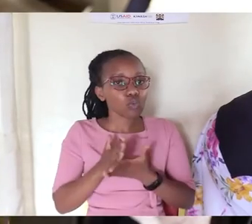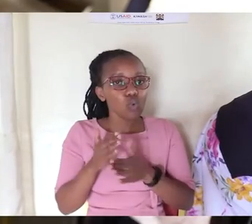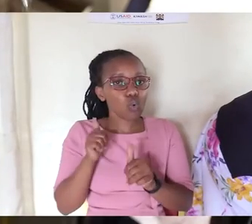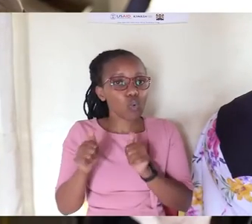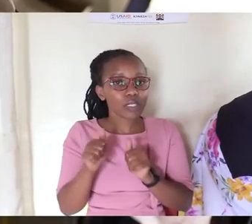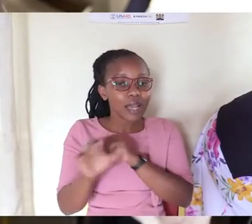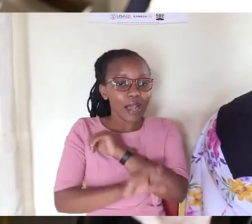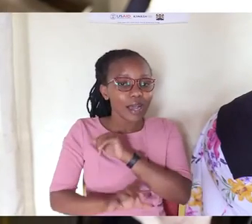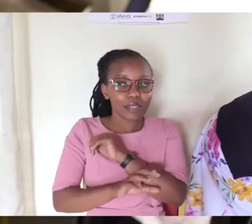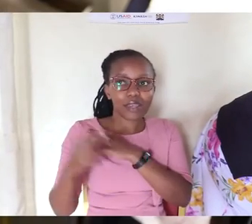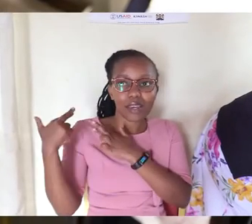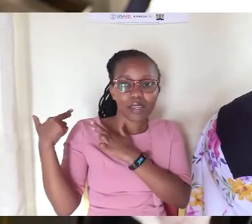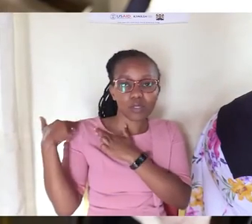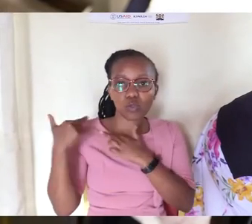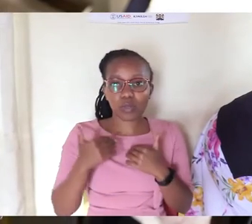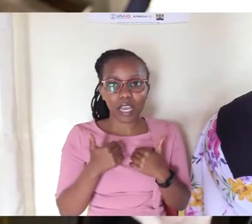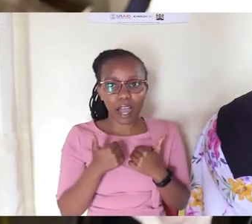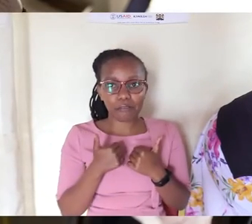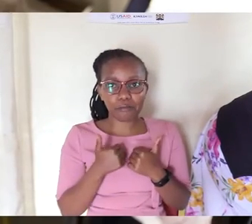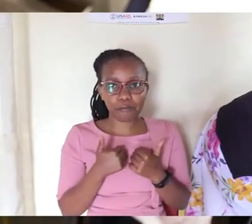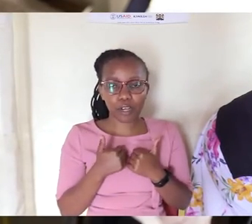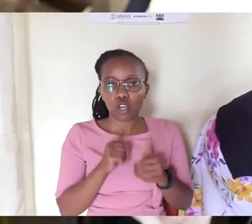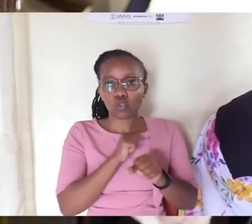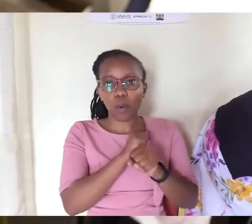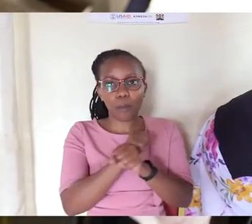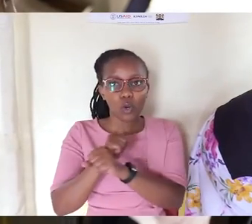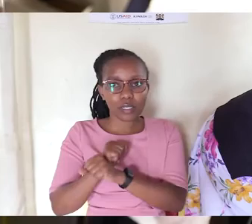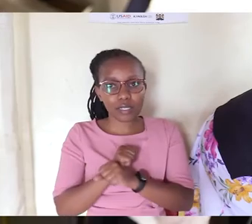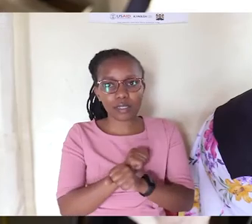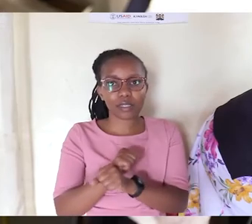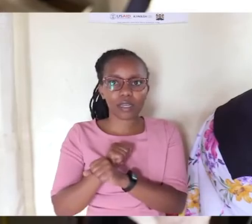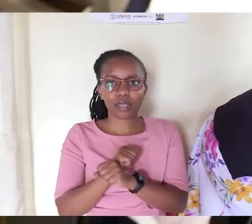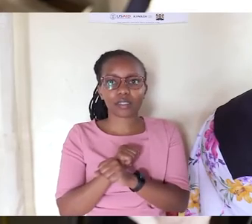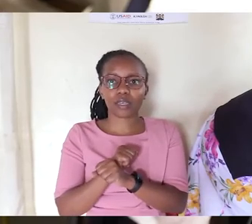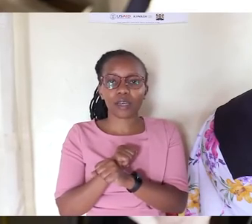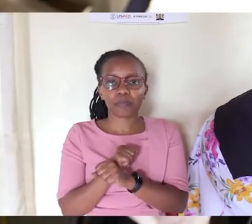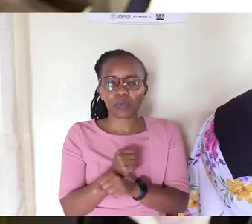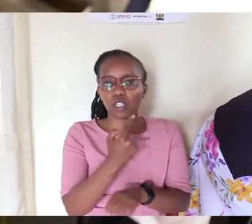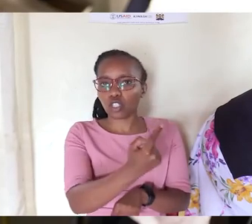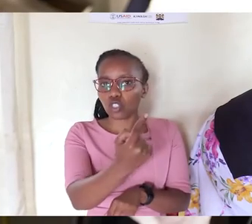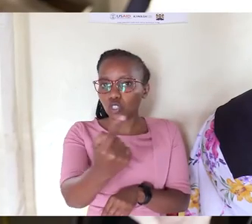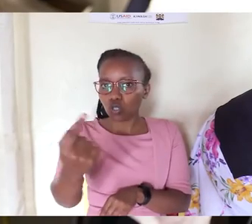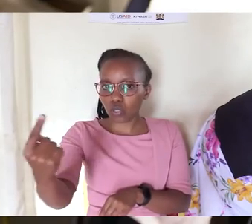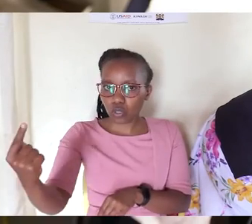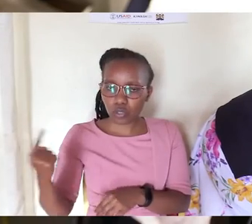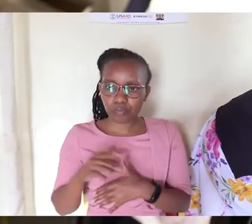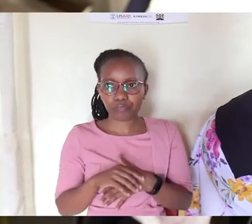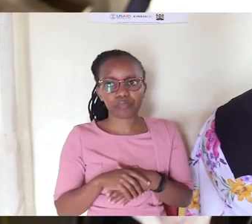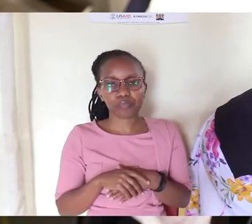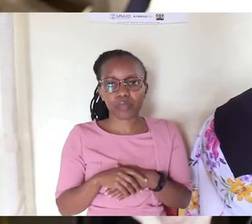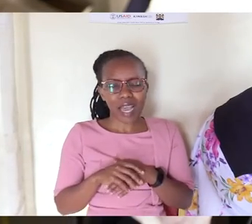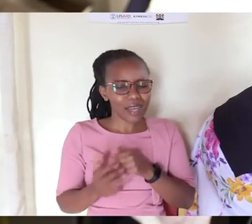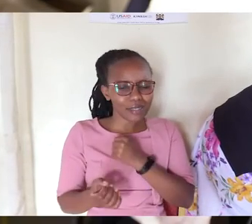a duty and responsibility to protect every single person's life. As enshrined